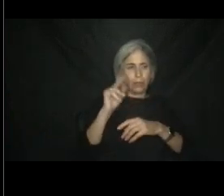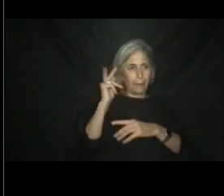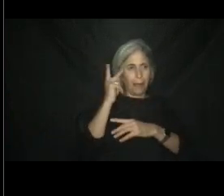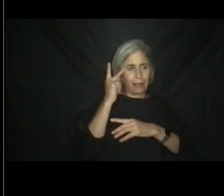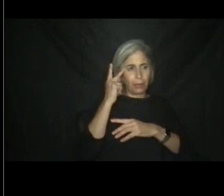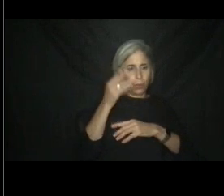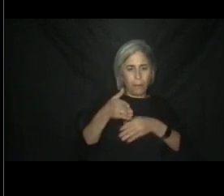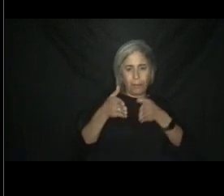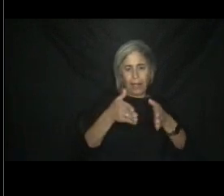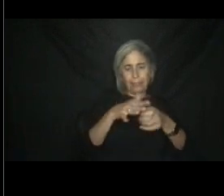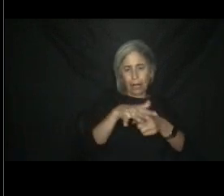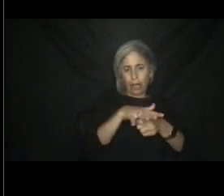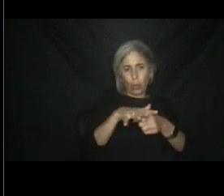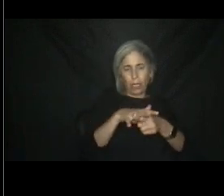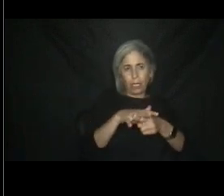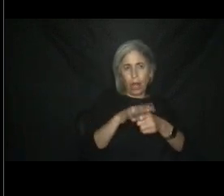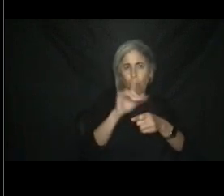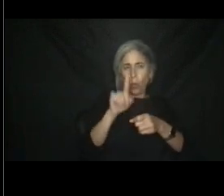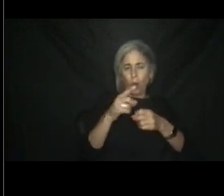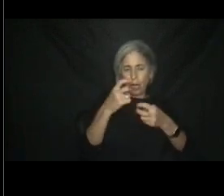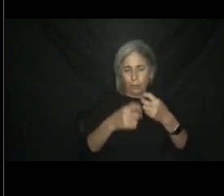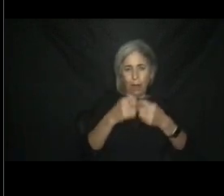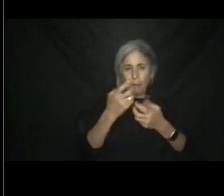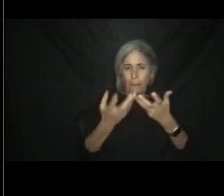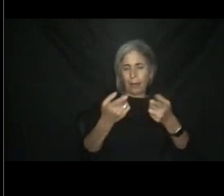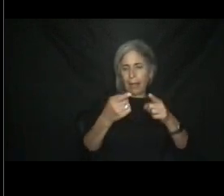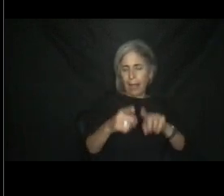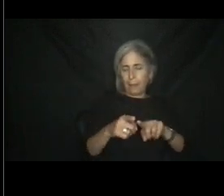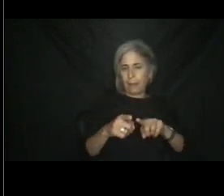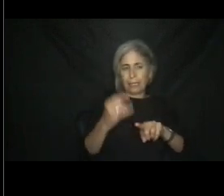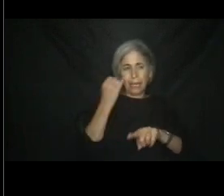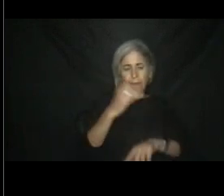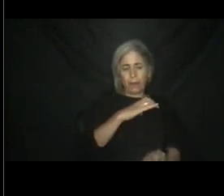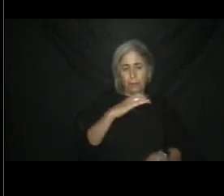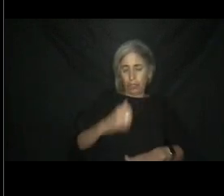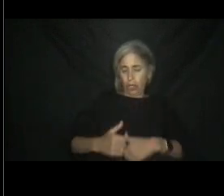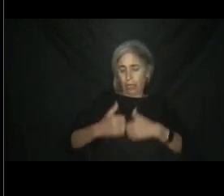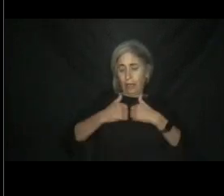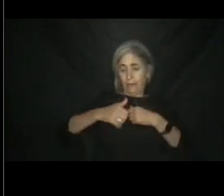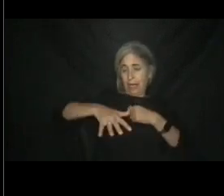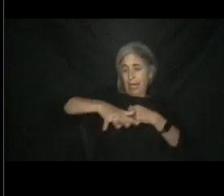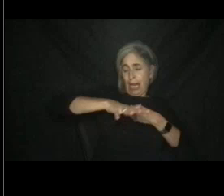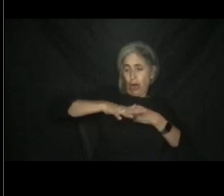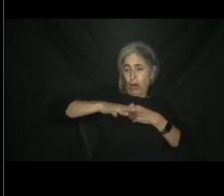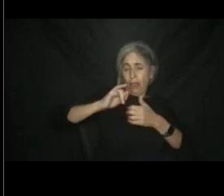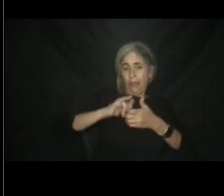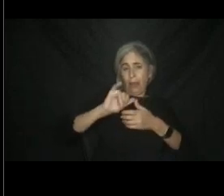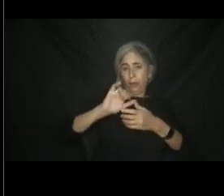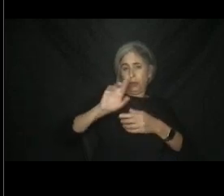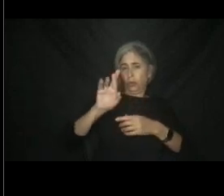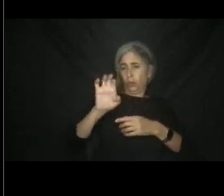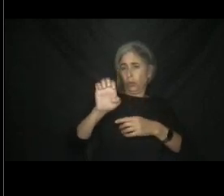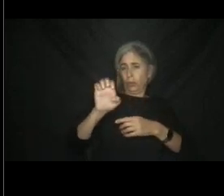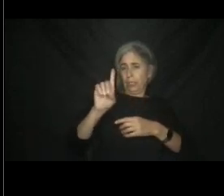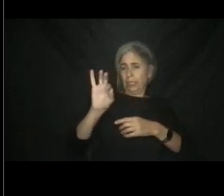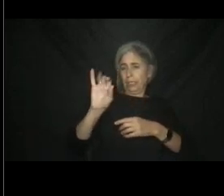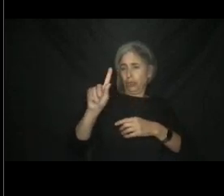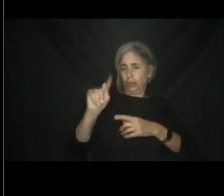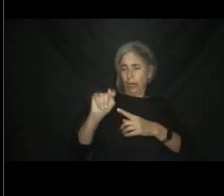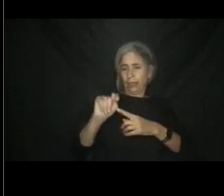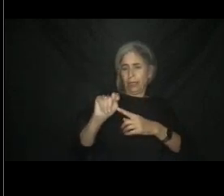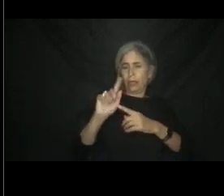for example. One issue would be if a commissioner lived in an area that was being redistricted to a different district, obviously you